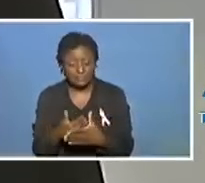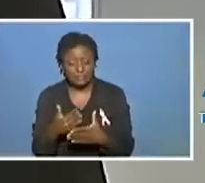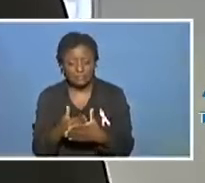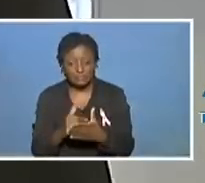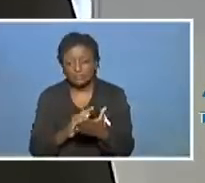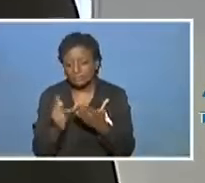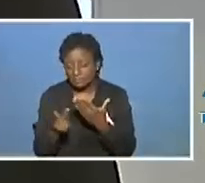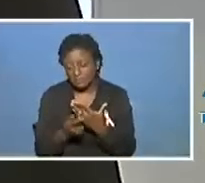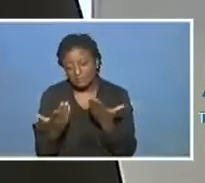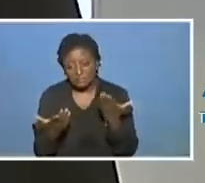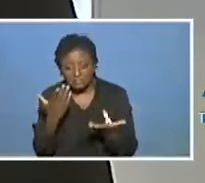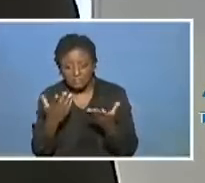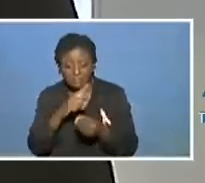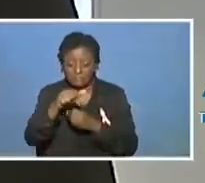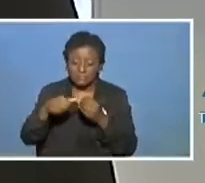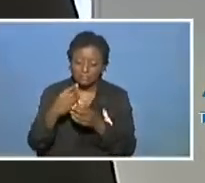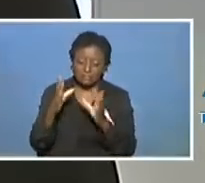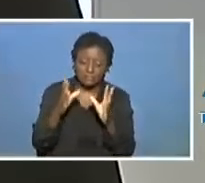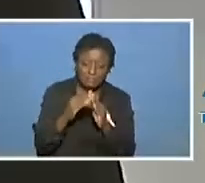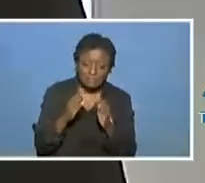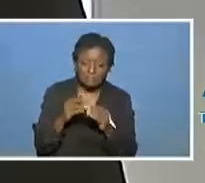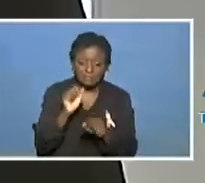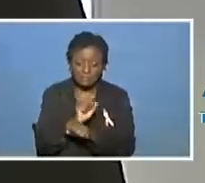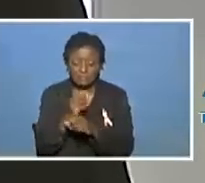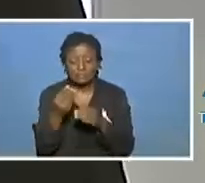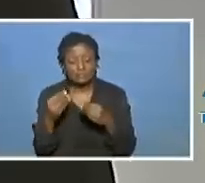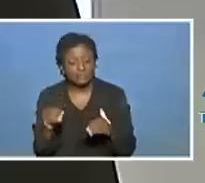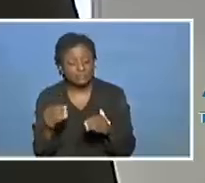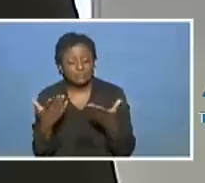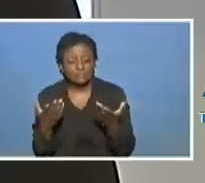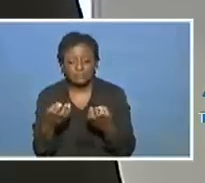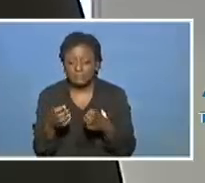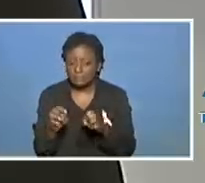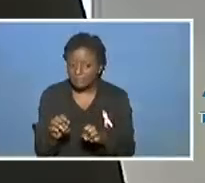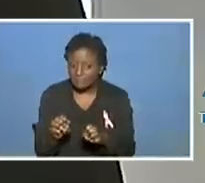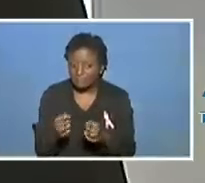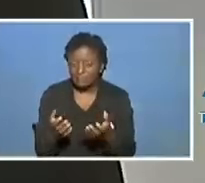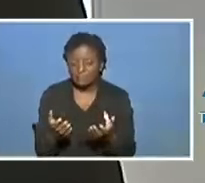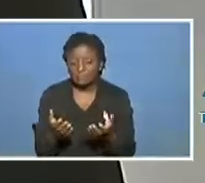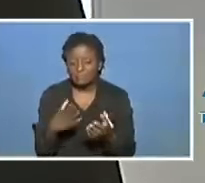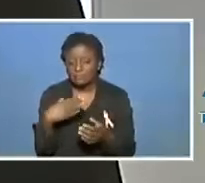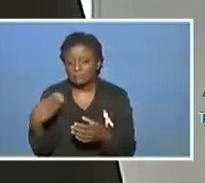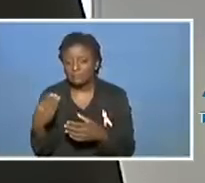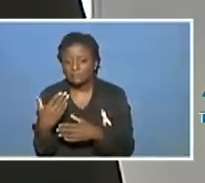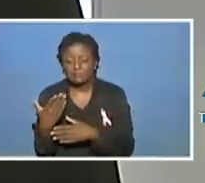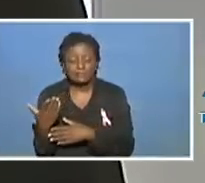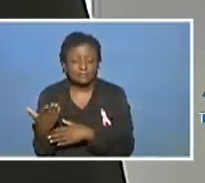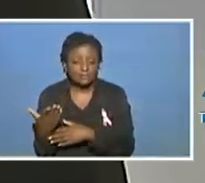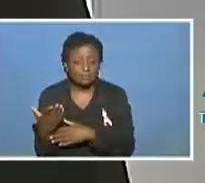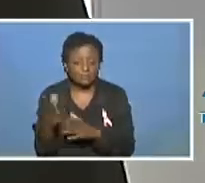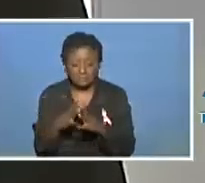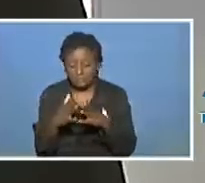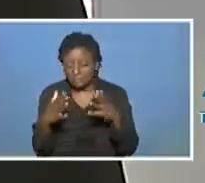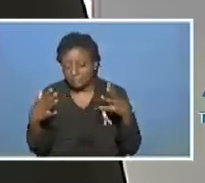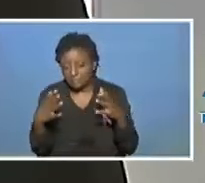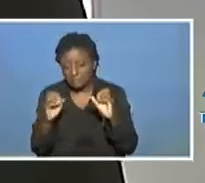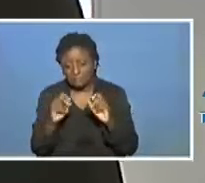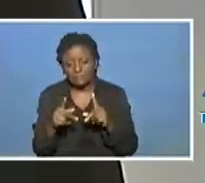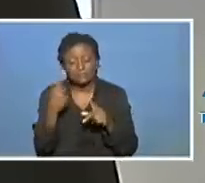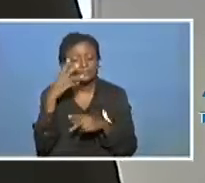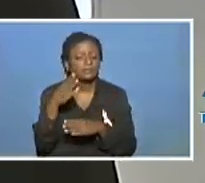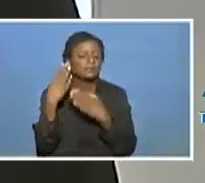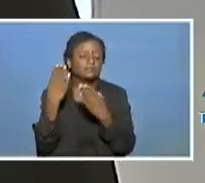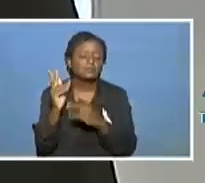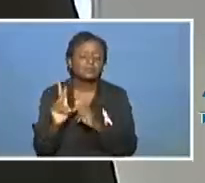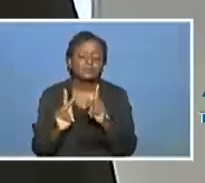around conferences, workshops, events, and great opportunities for the